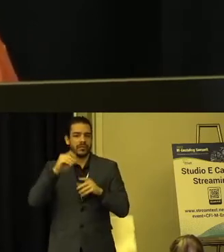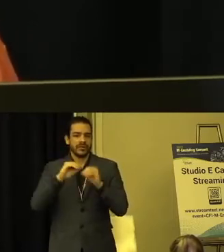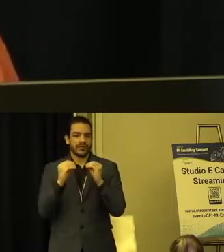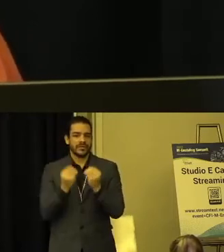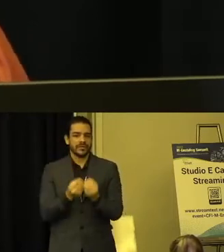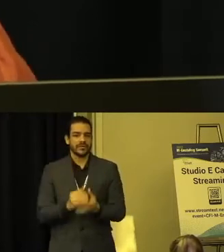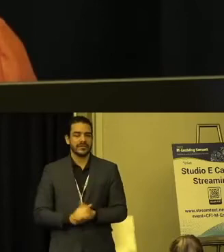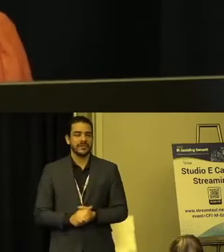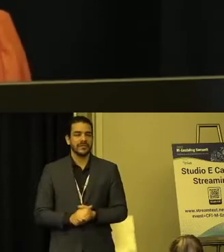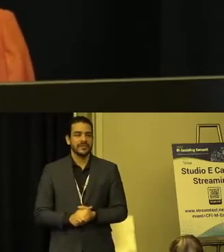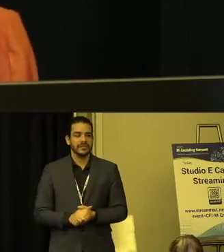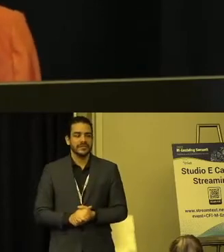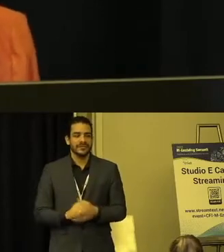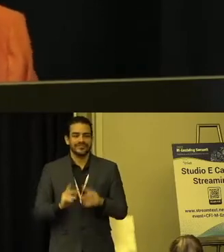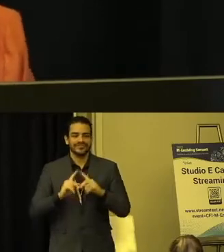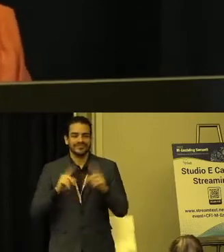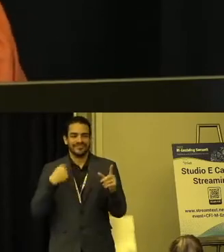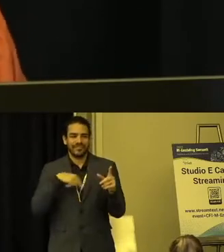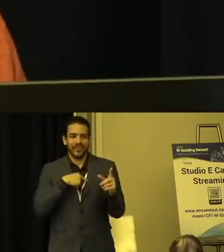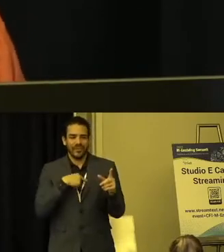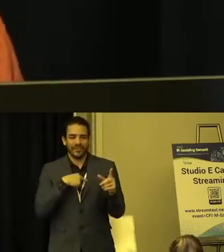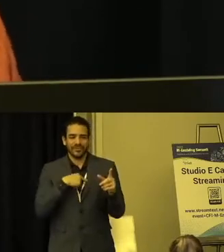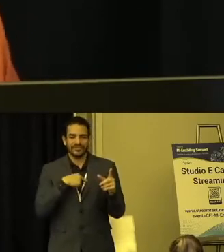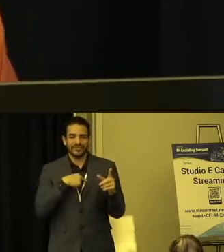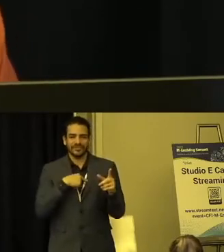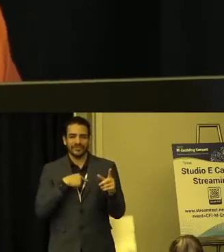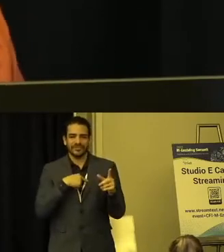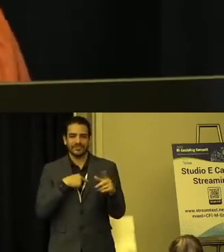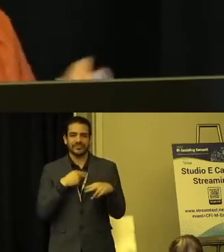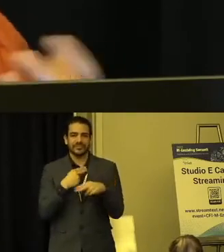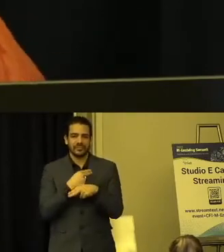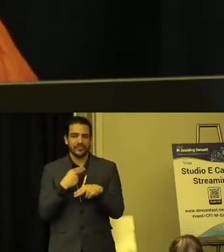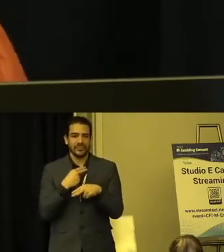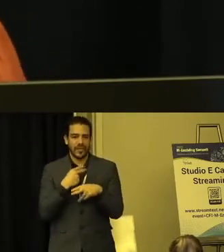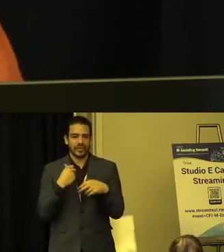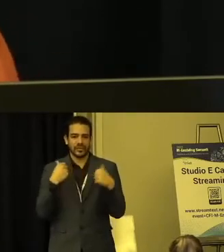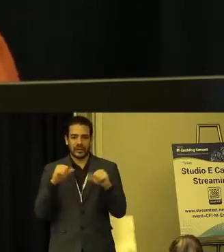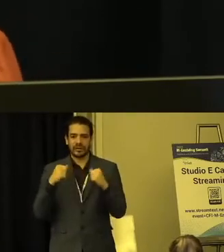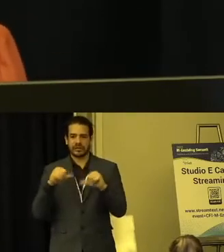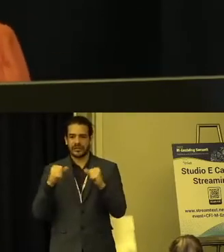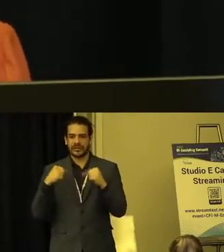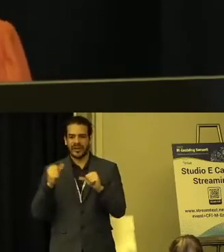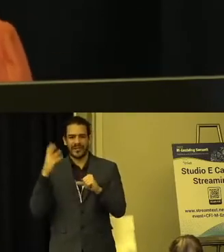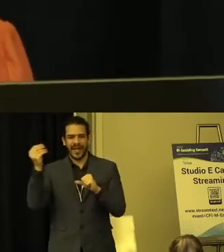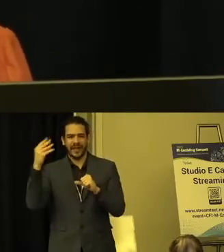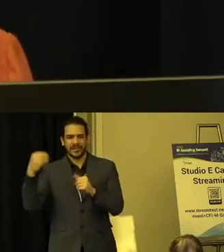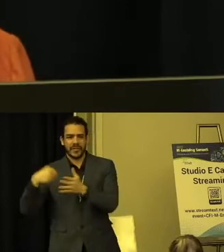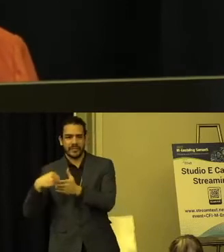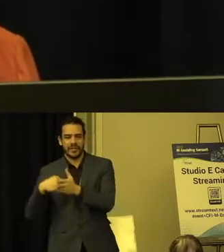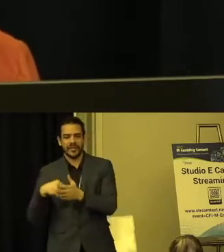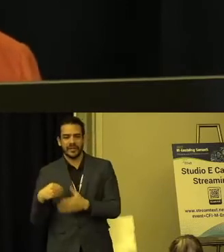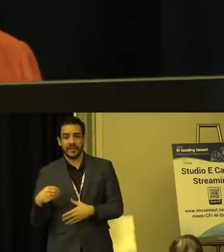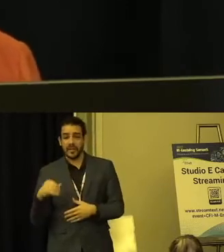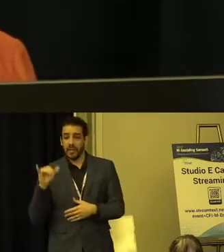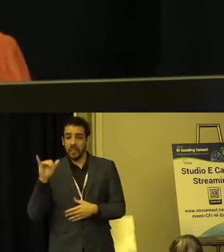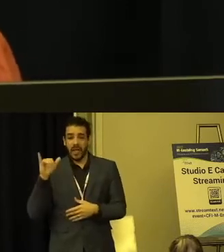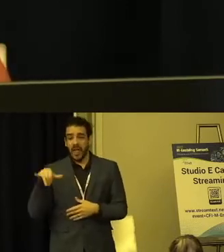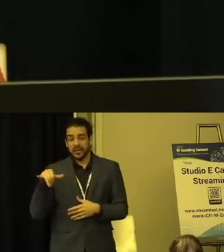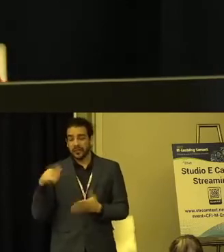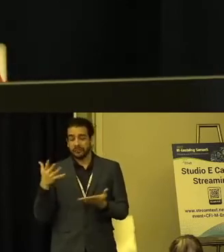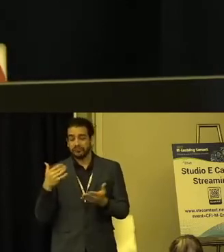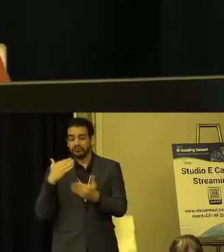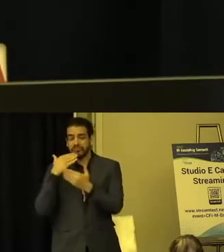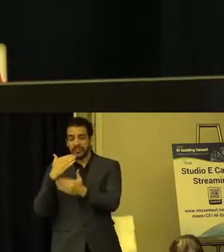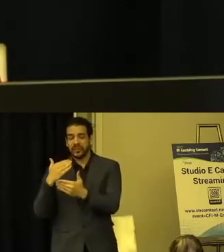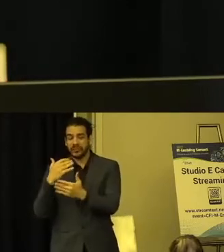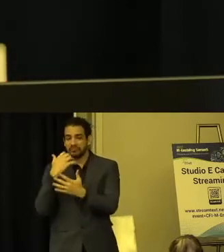And yet we're spending a lot of additional effort getting this external funding, which we're extremely grateful for because